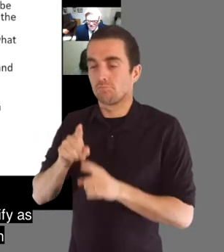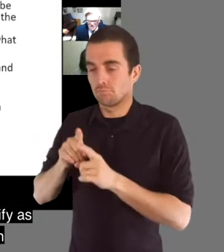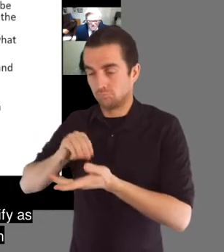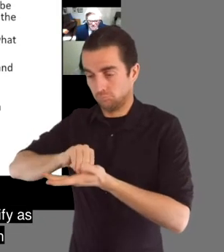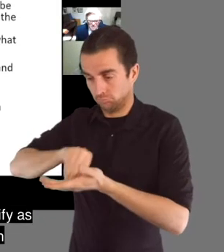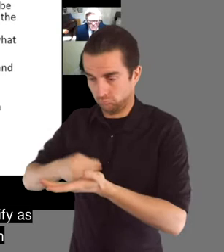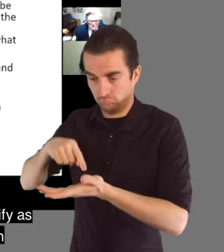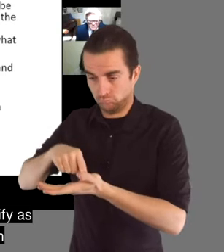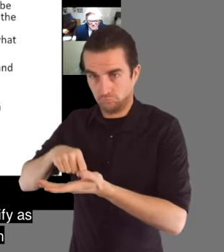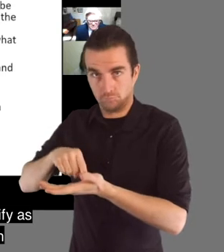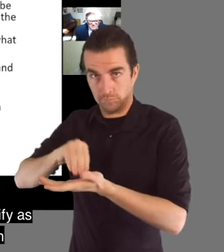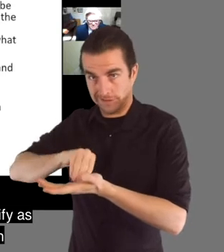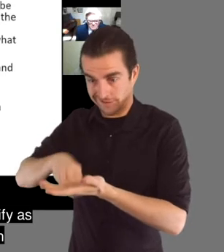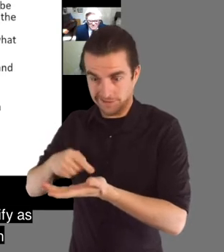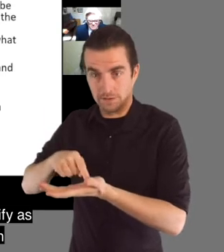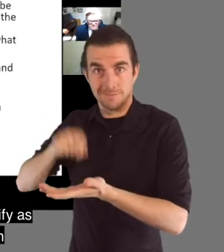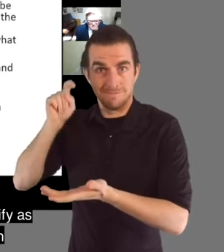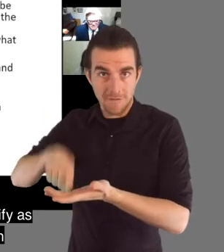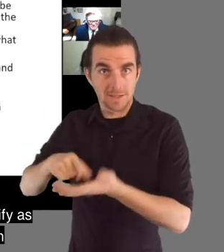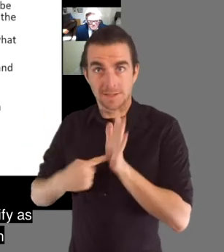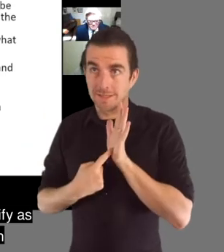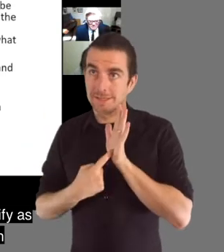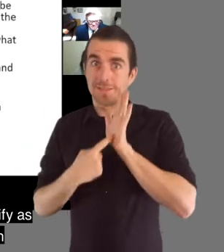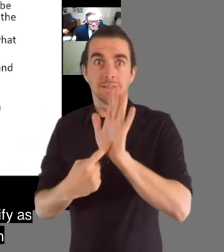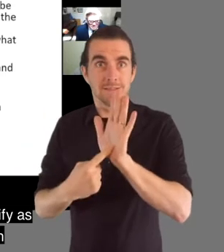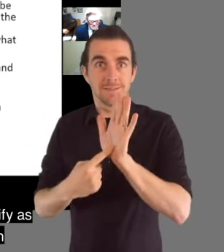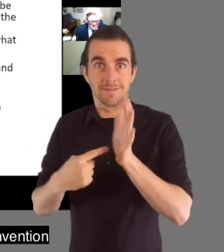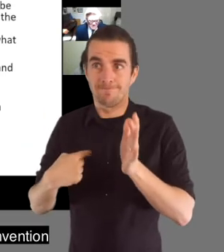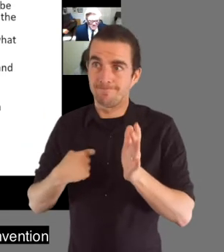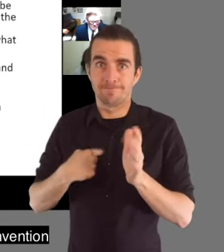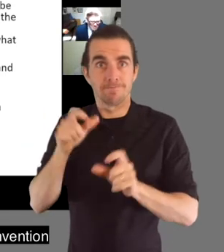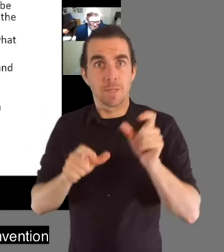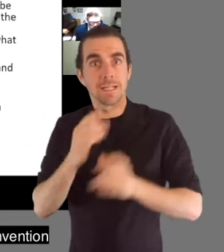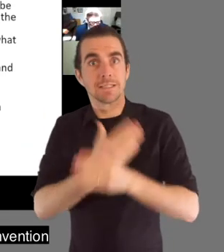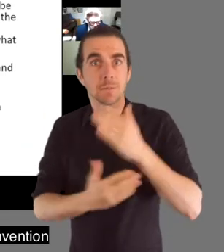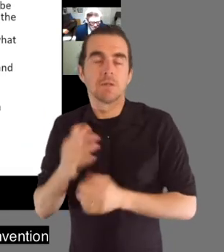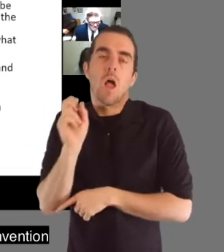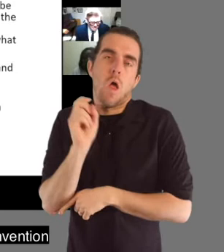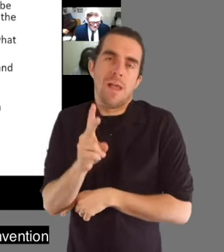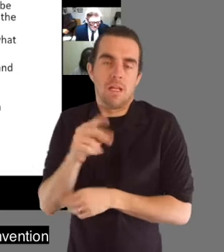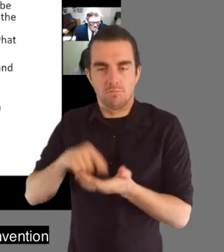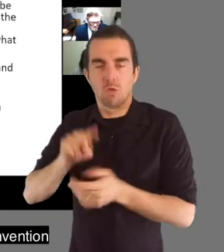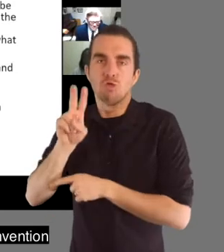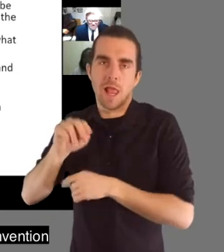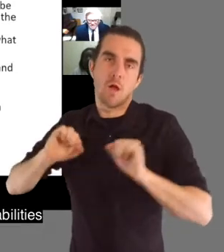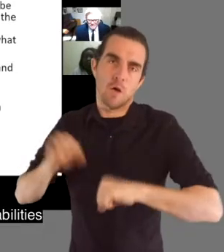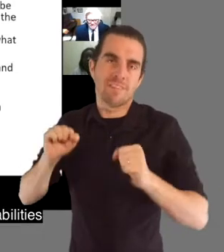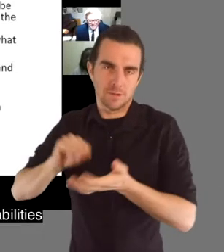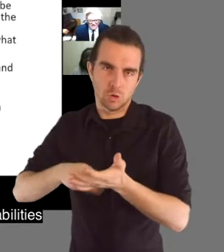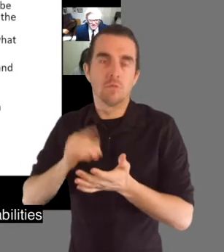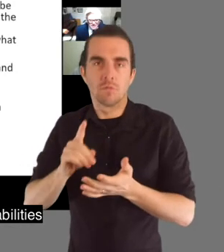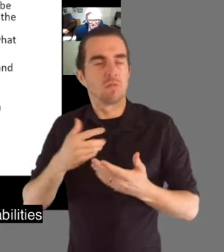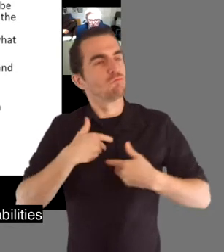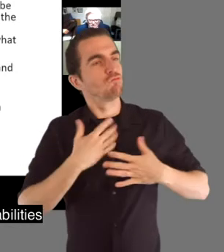are proud to identify as disabled people rather than people with disabilities. When we are talking about the